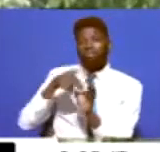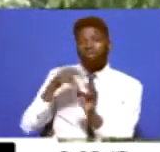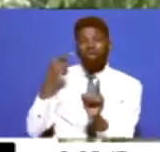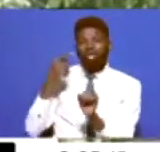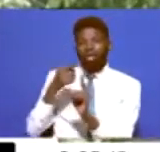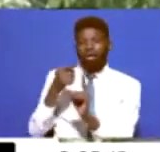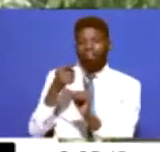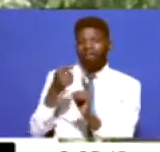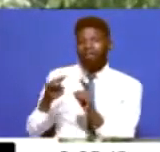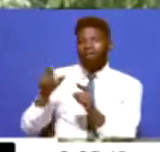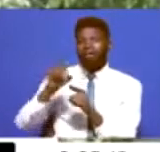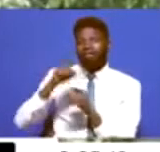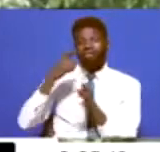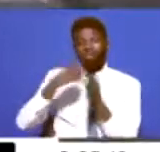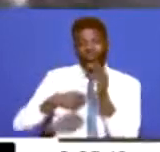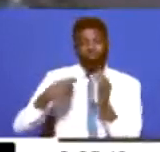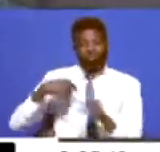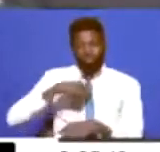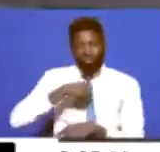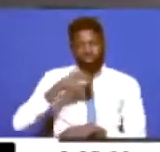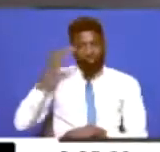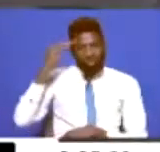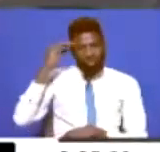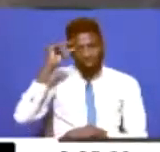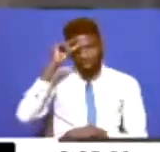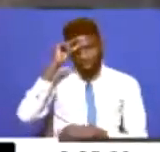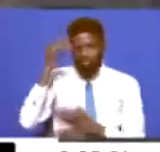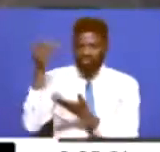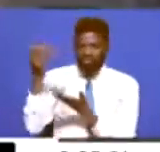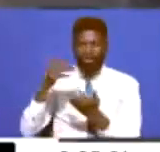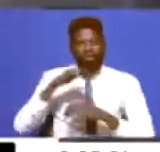serikali imeleta fuel ya kutosha katika inchi.